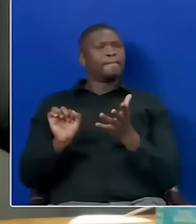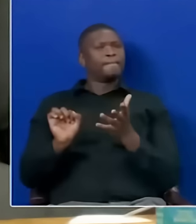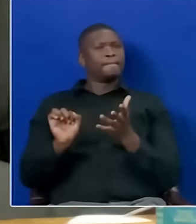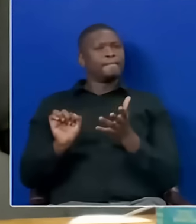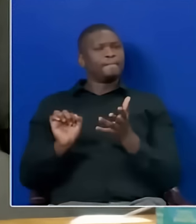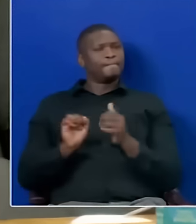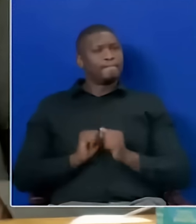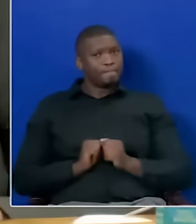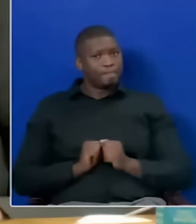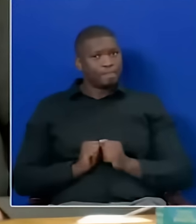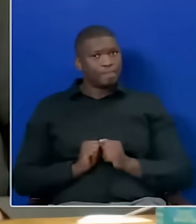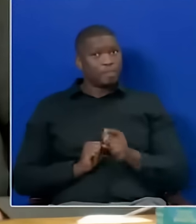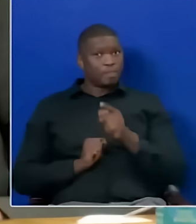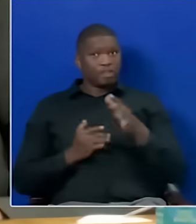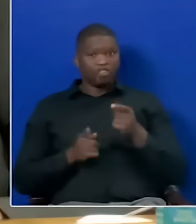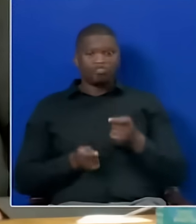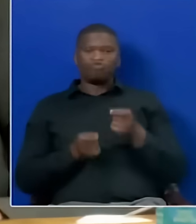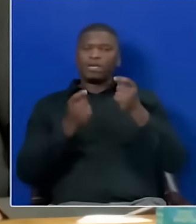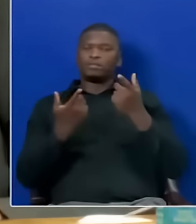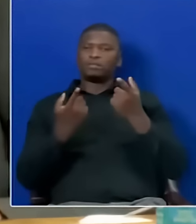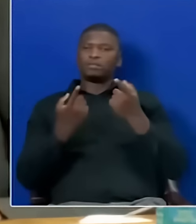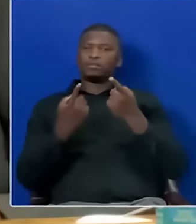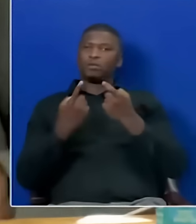a complaint about omissions in the results.